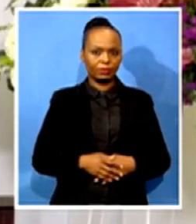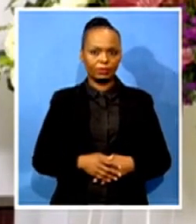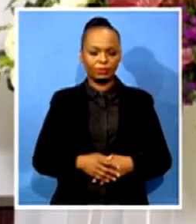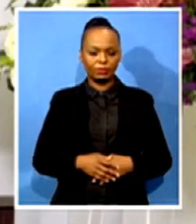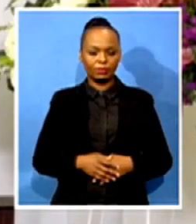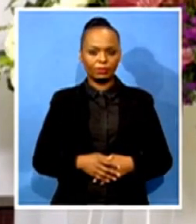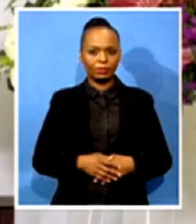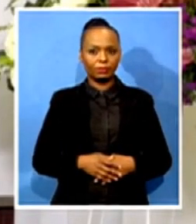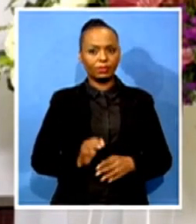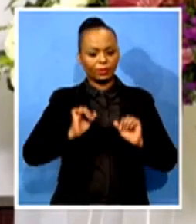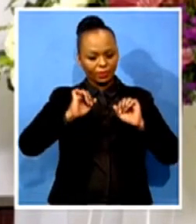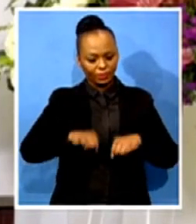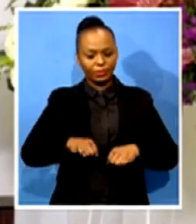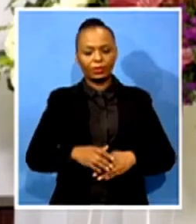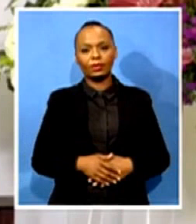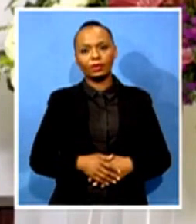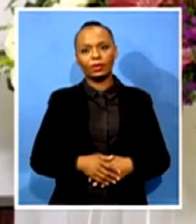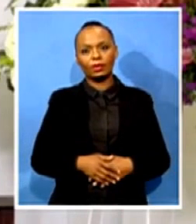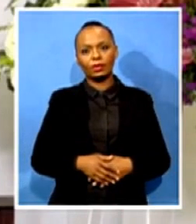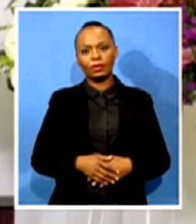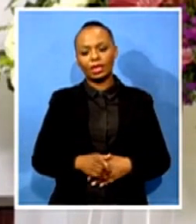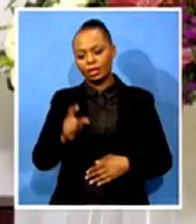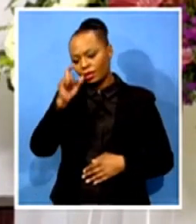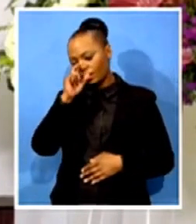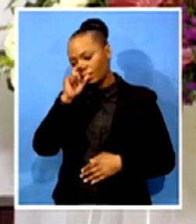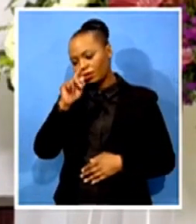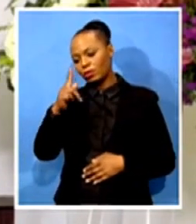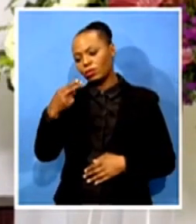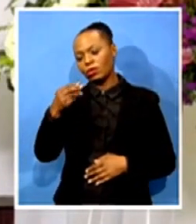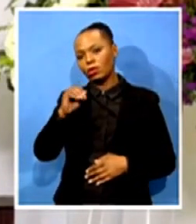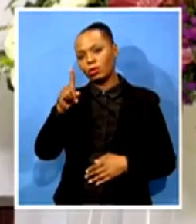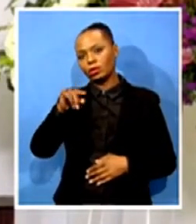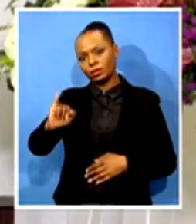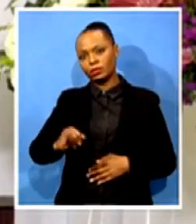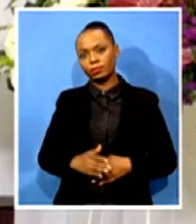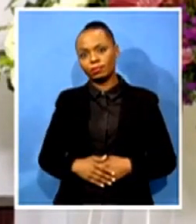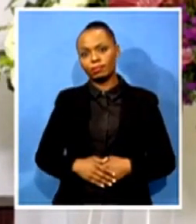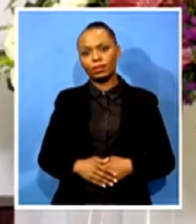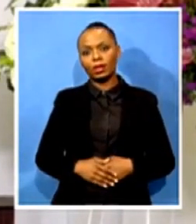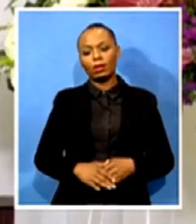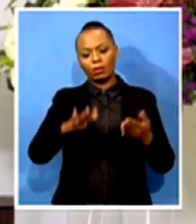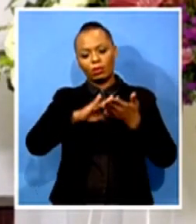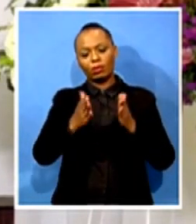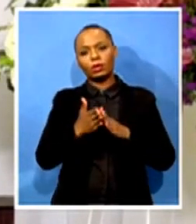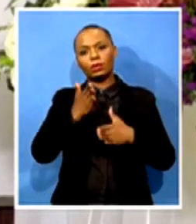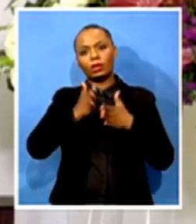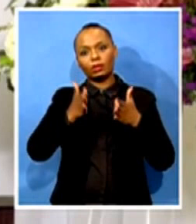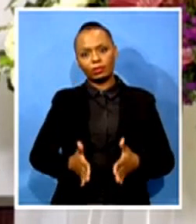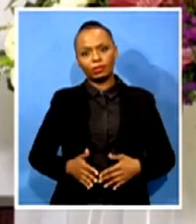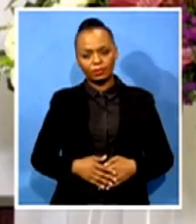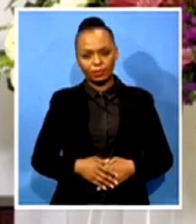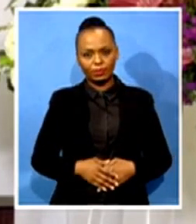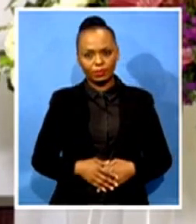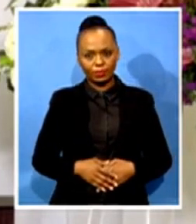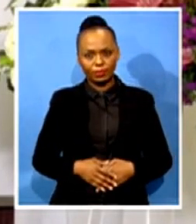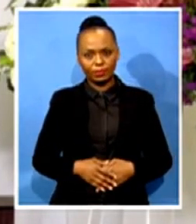Sisikhosi was a community worker and a nurse, a community nurse.